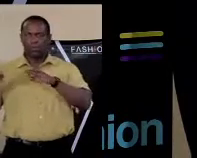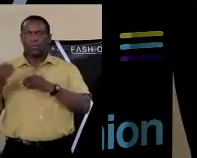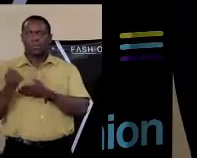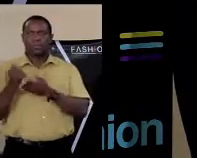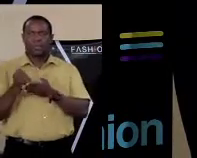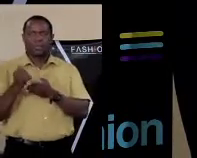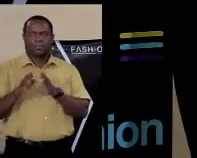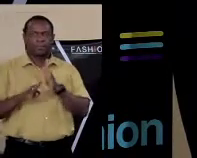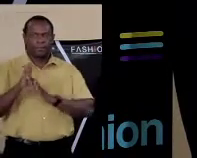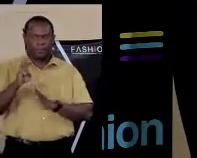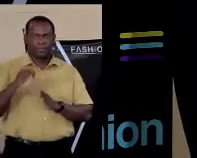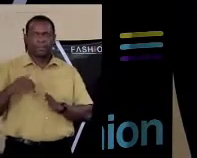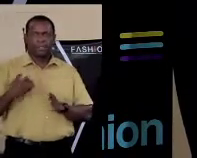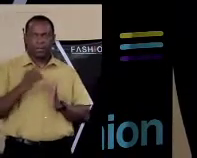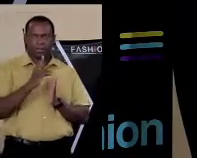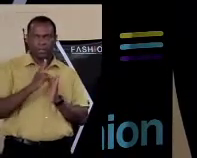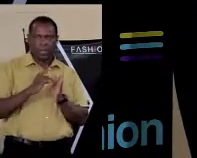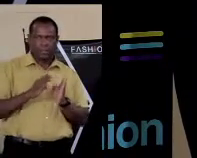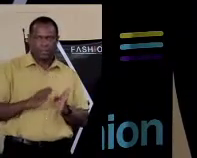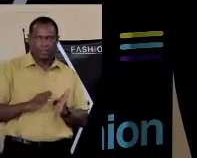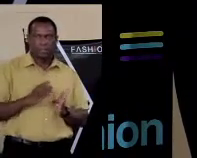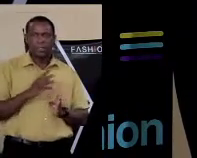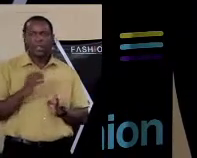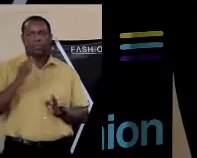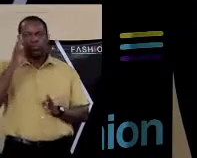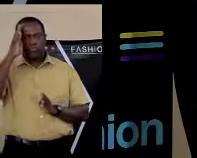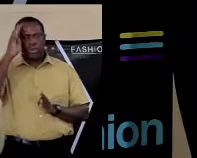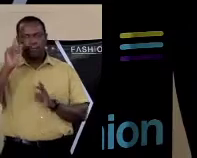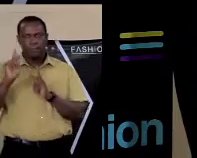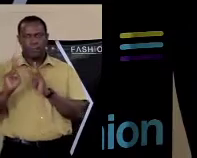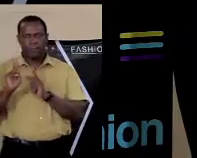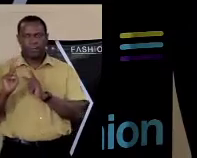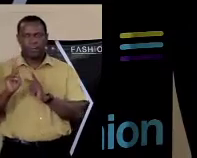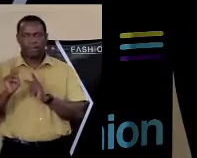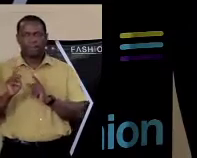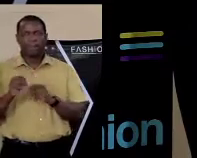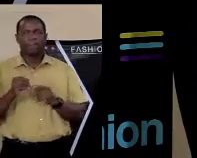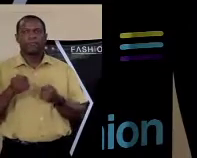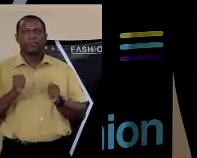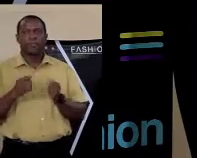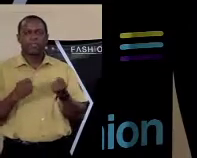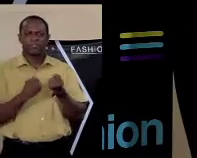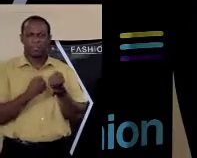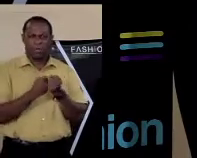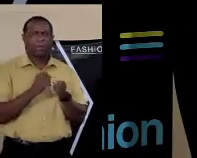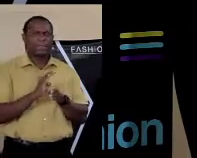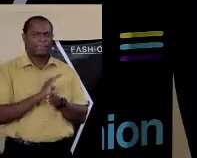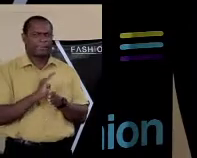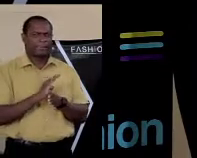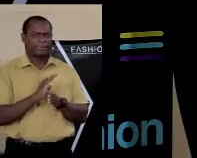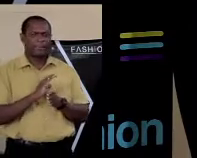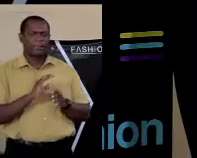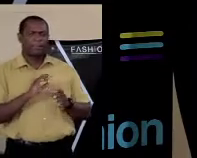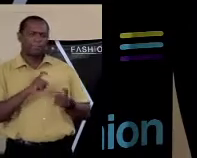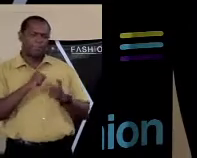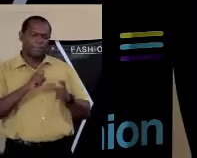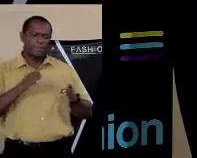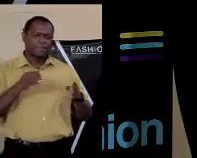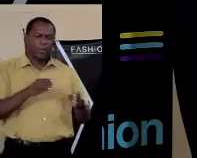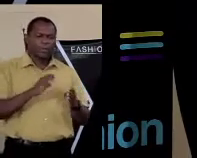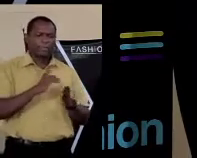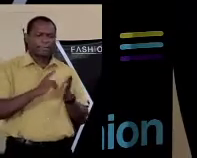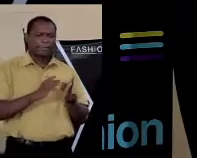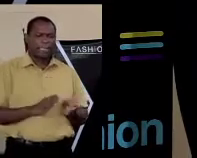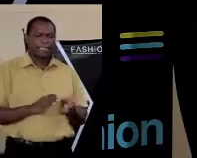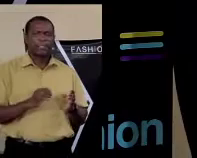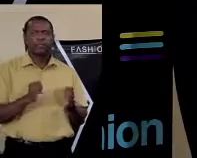creatives and, you know, more or less facilitate business, right? We are specifically focused on trying to match designers